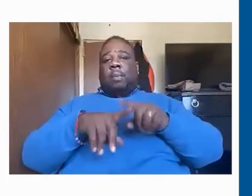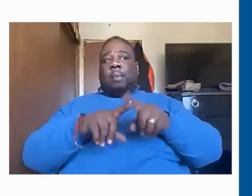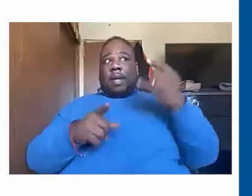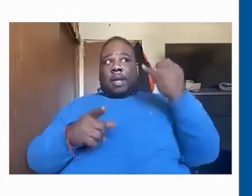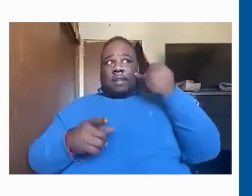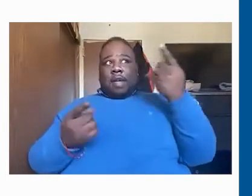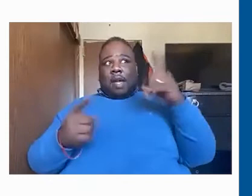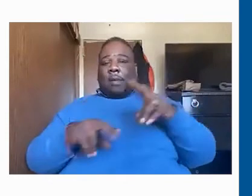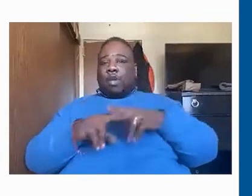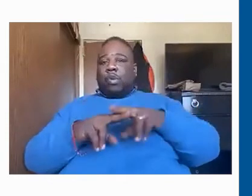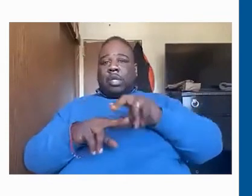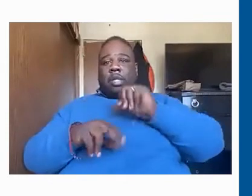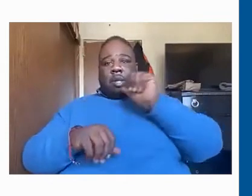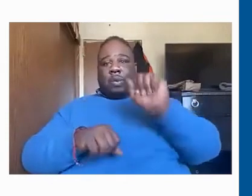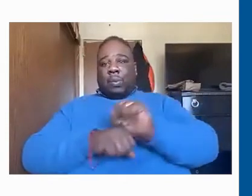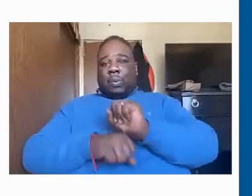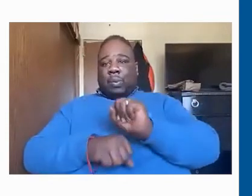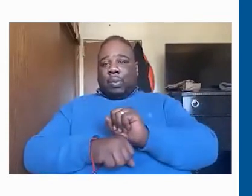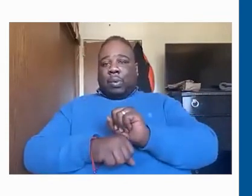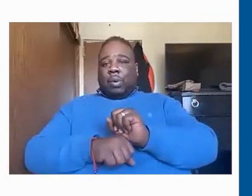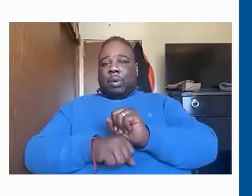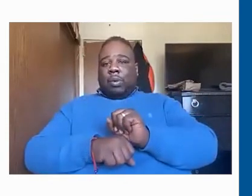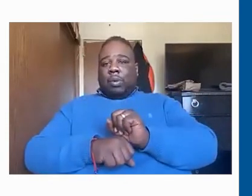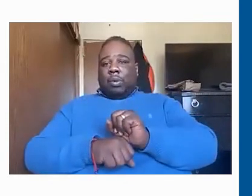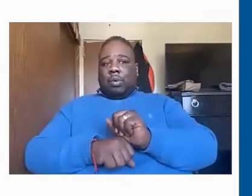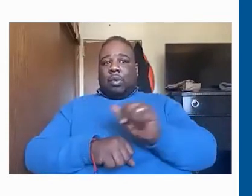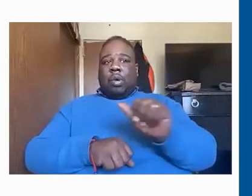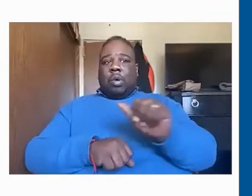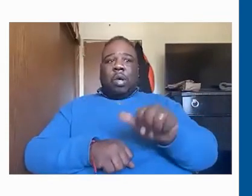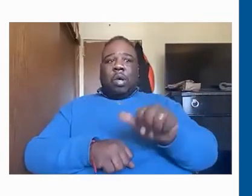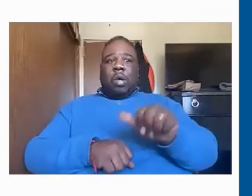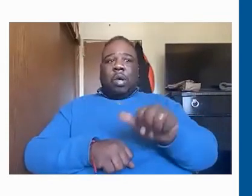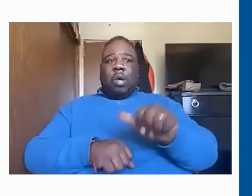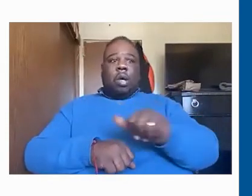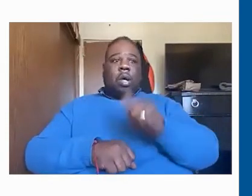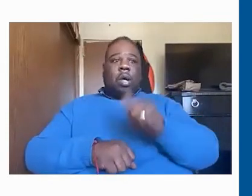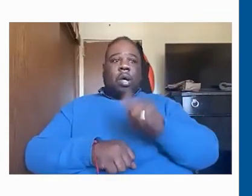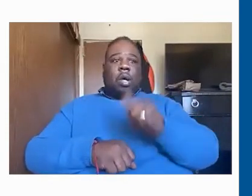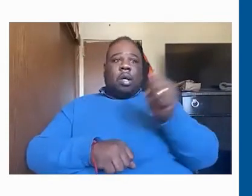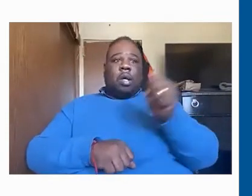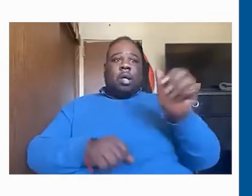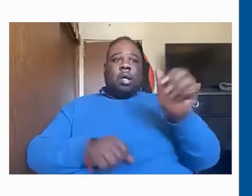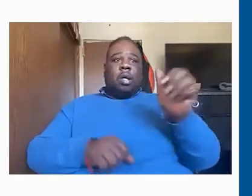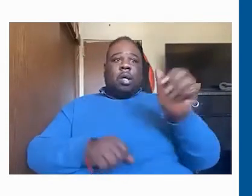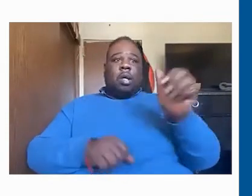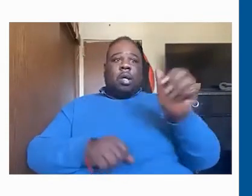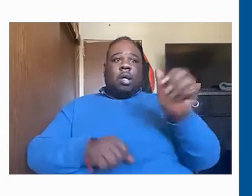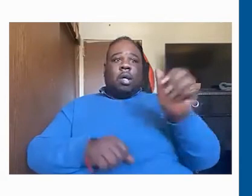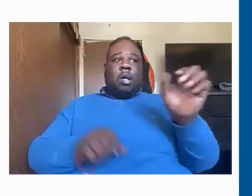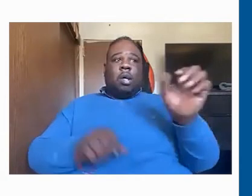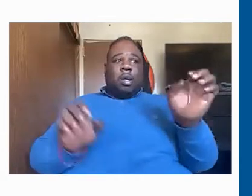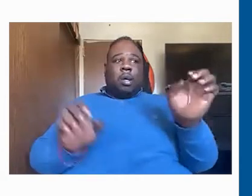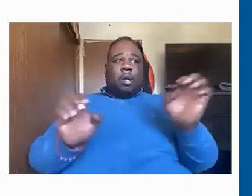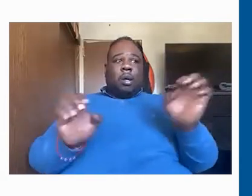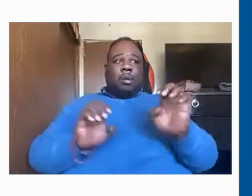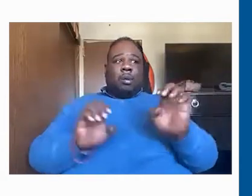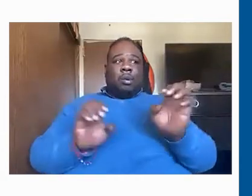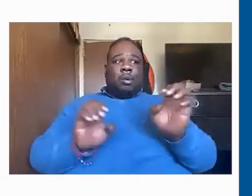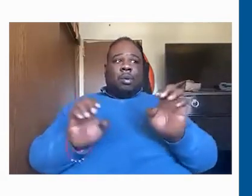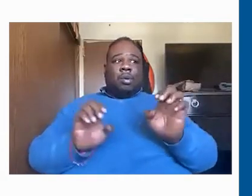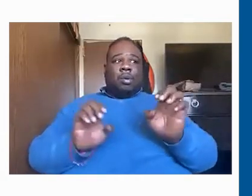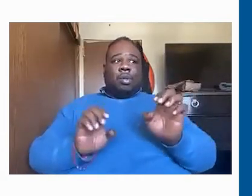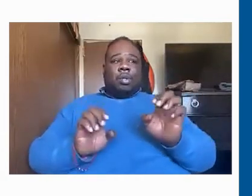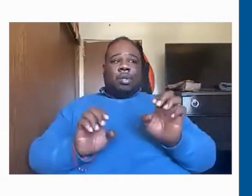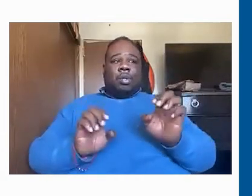to that too, like other emergencies, if there's a water main break, or even larger emergencies like there may be a coastal storm, or there may be a winter